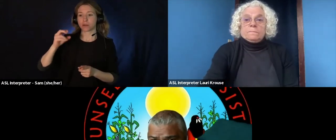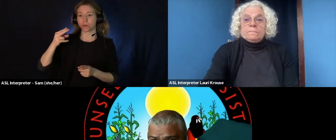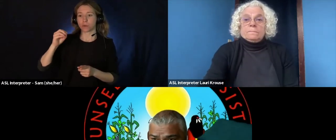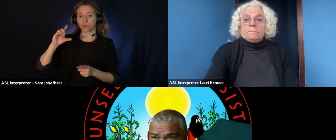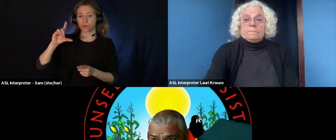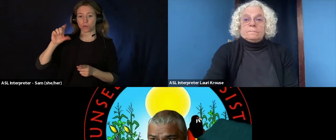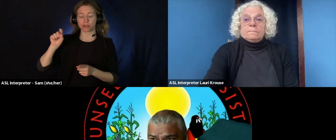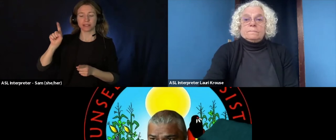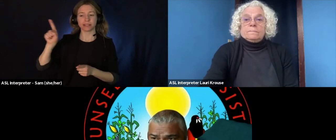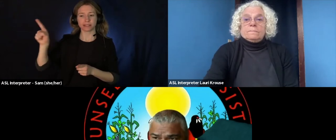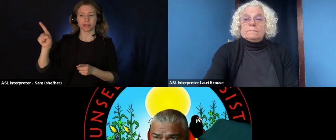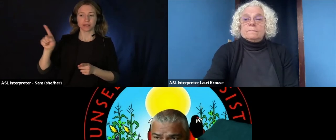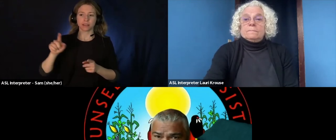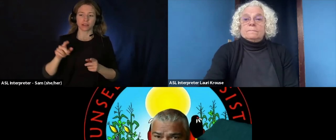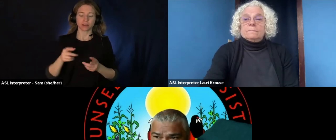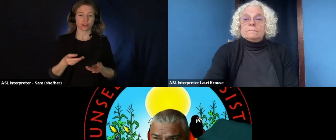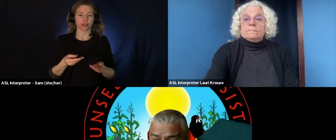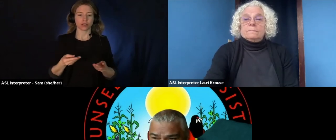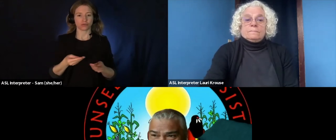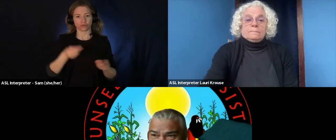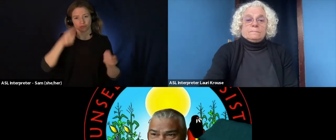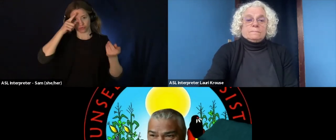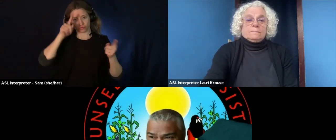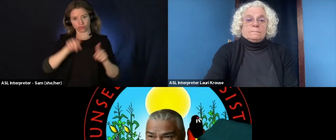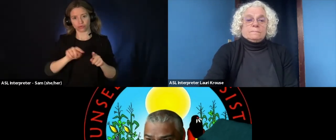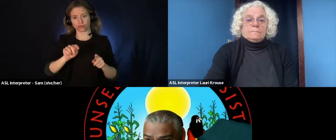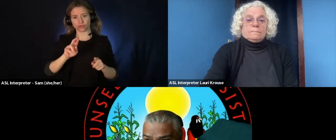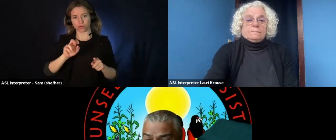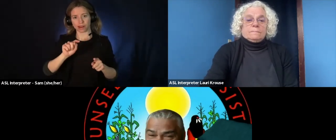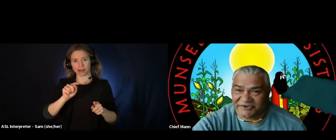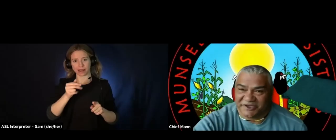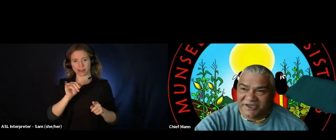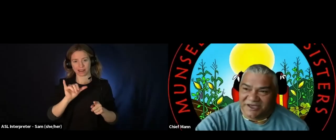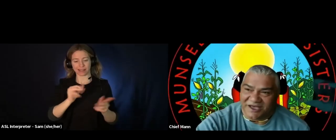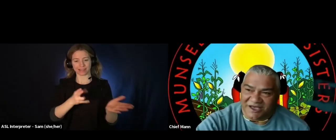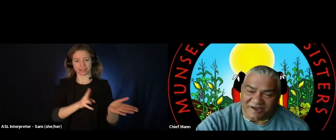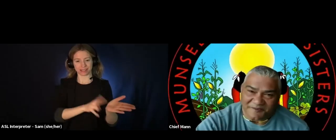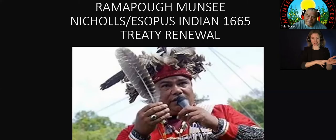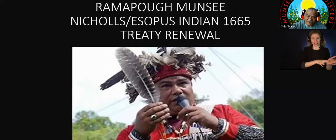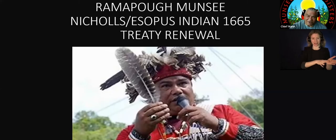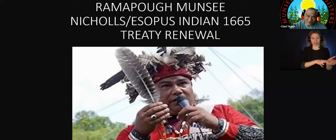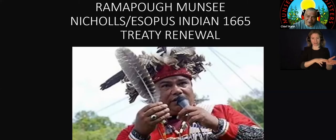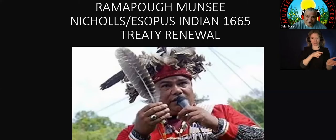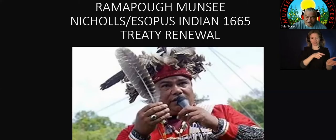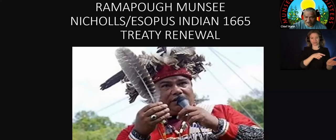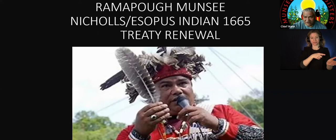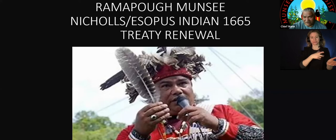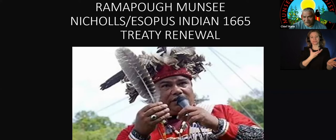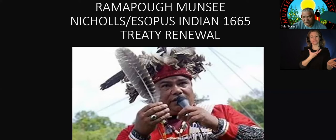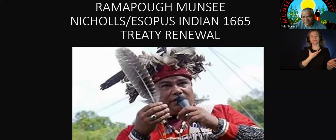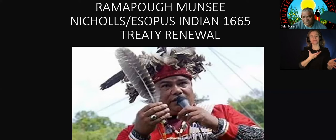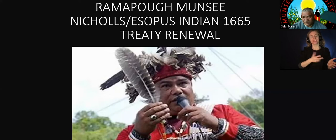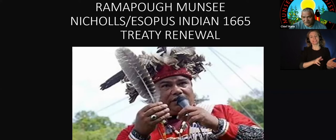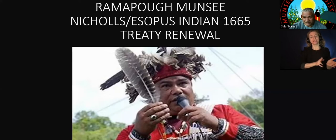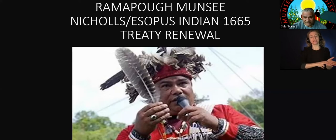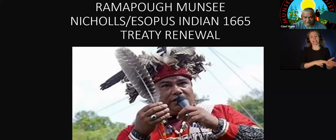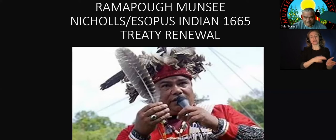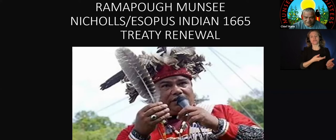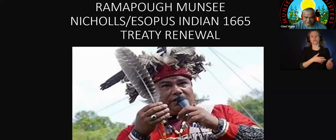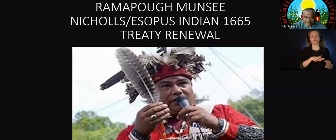who lived in Esopus, who became known as the Esopus Indians. There were